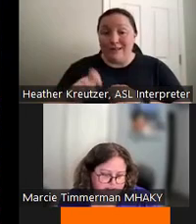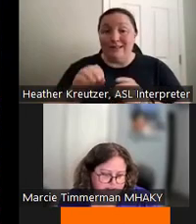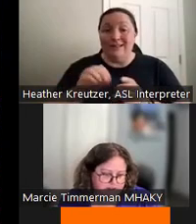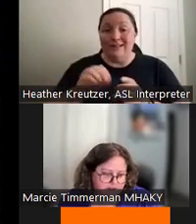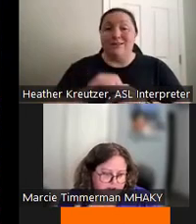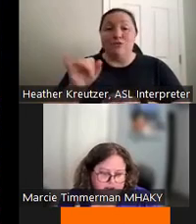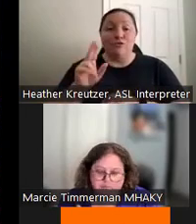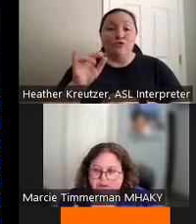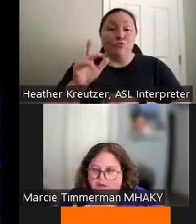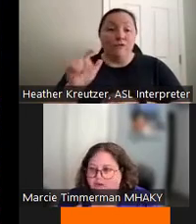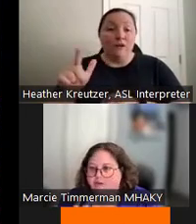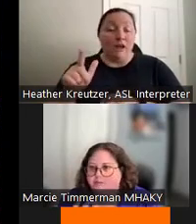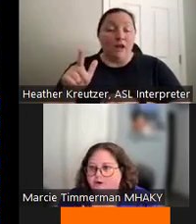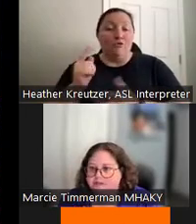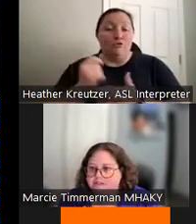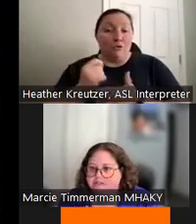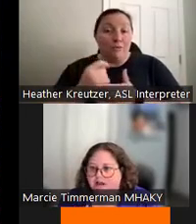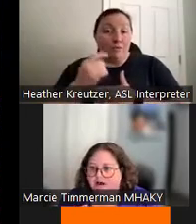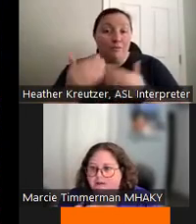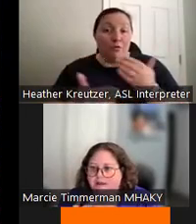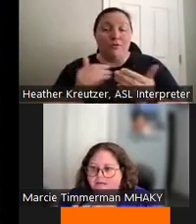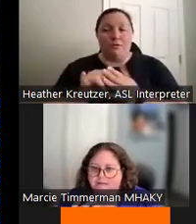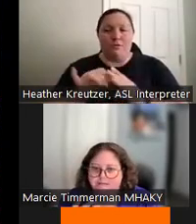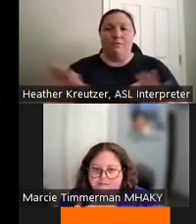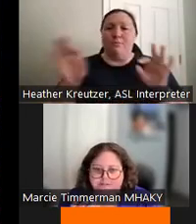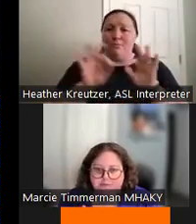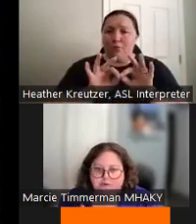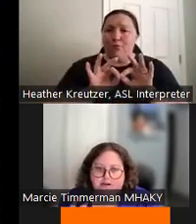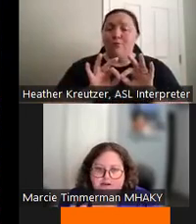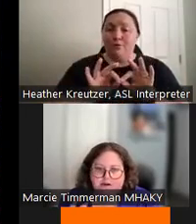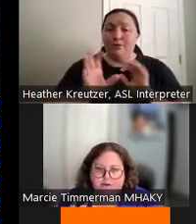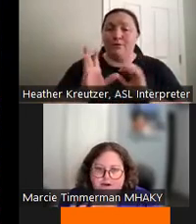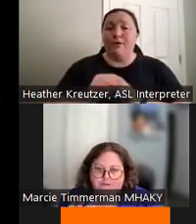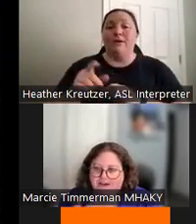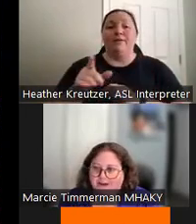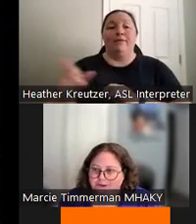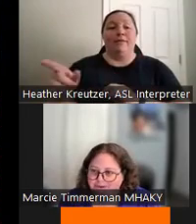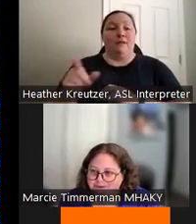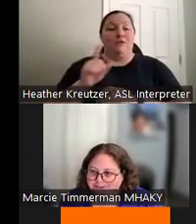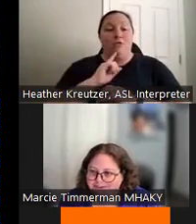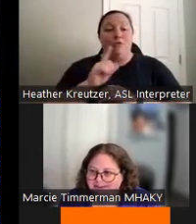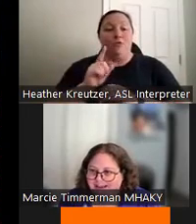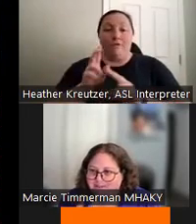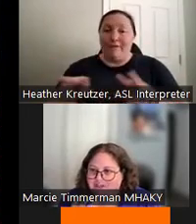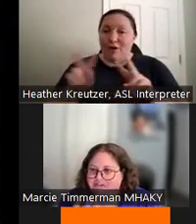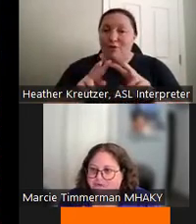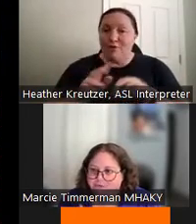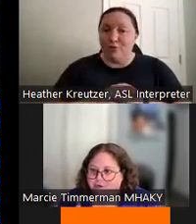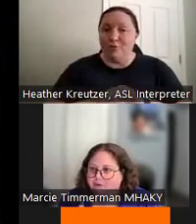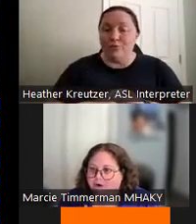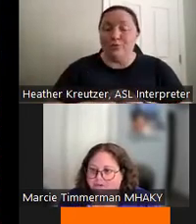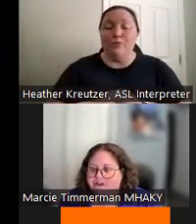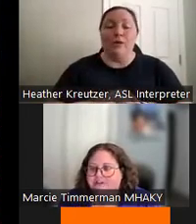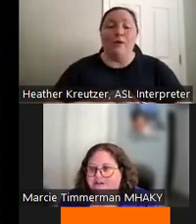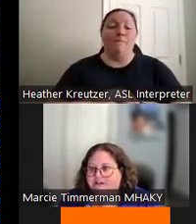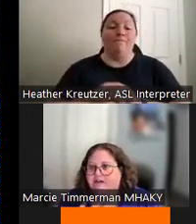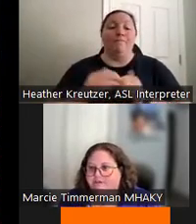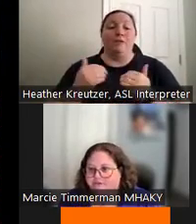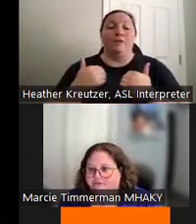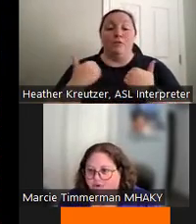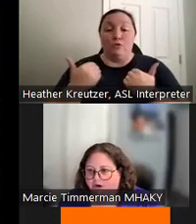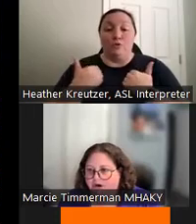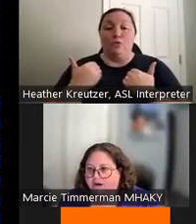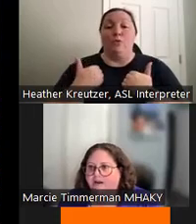treatment process as being really important, and them still being, of value, And these youth report